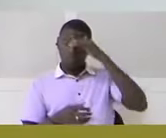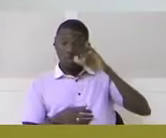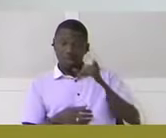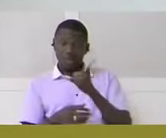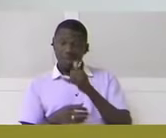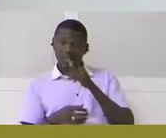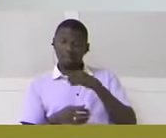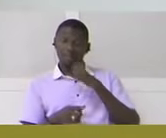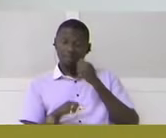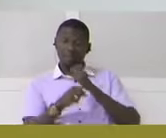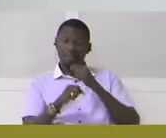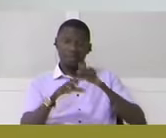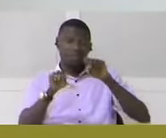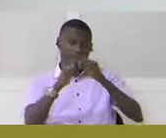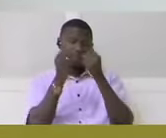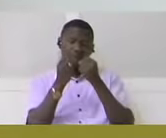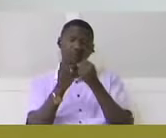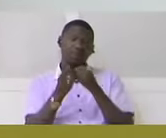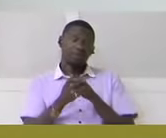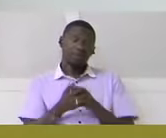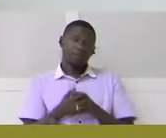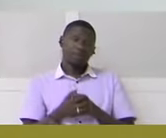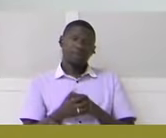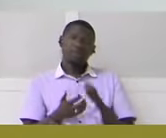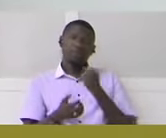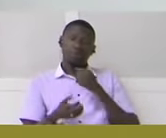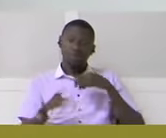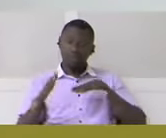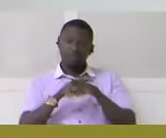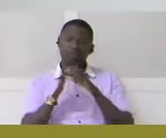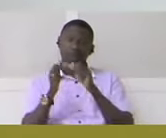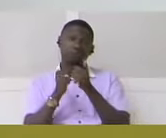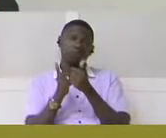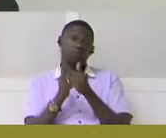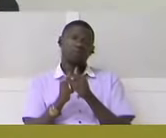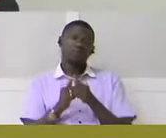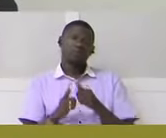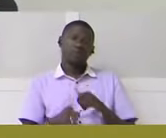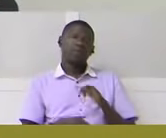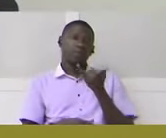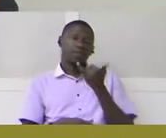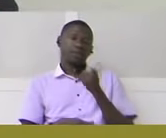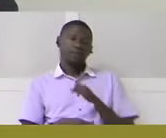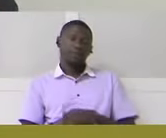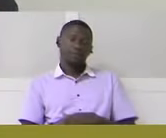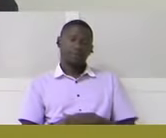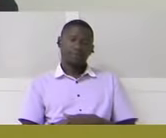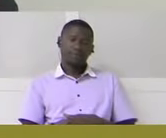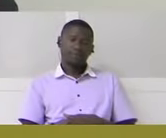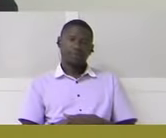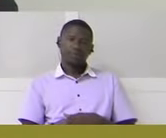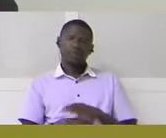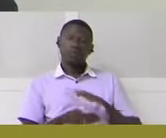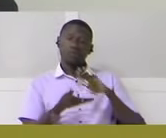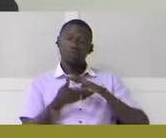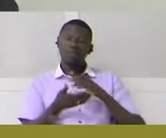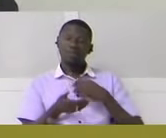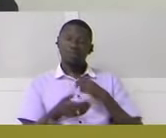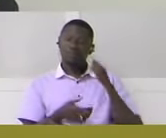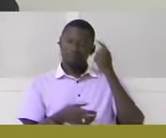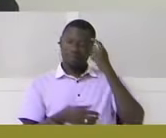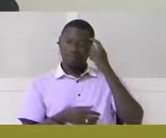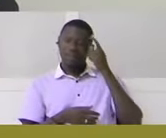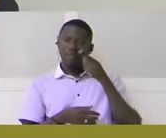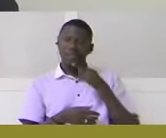seeing. It's on that go as it tinyaro keno. Why are dunda bidiko lakon? We've also received evidence to suggest that there were a lot of victims.